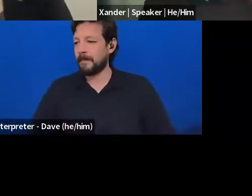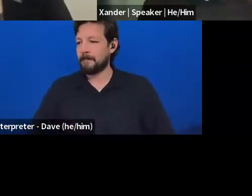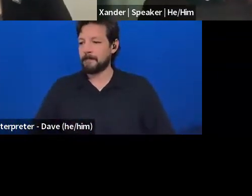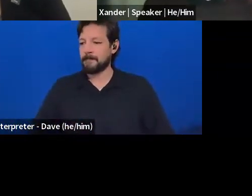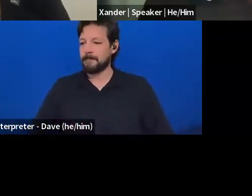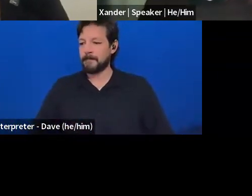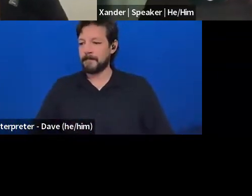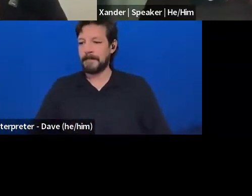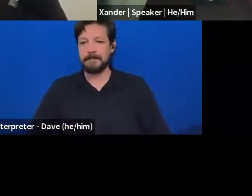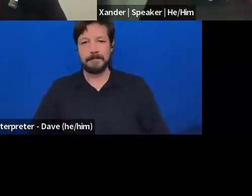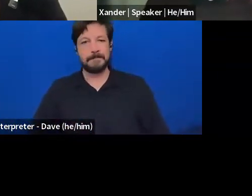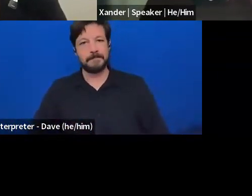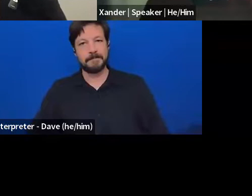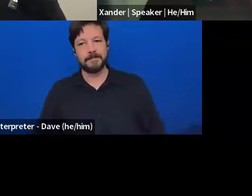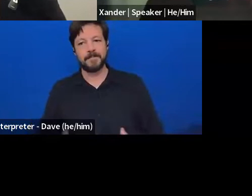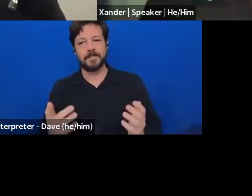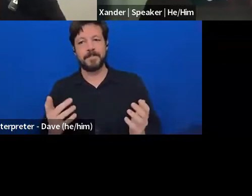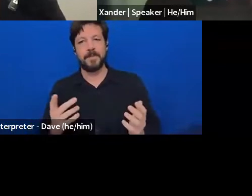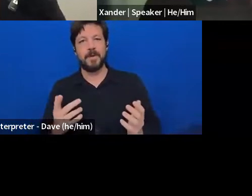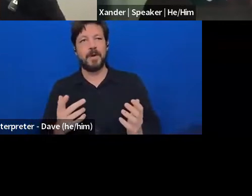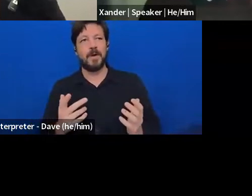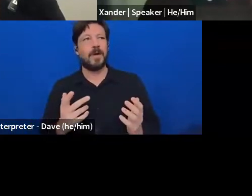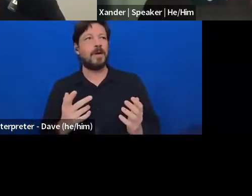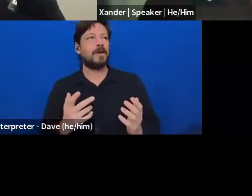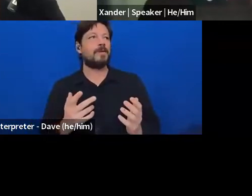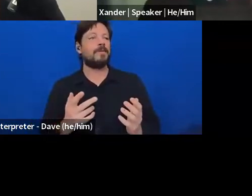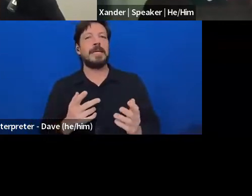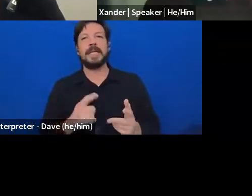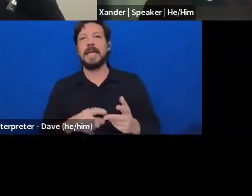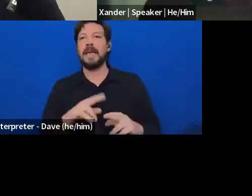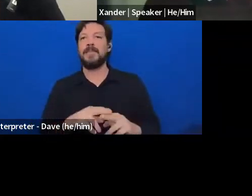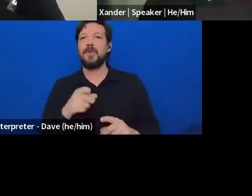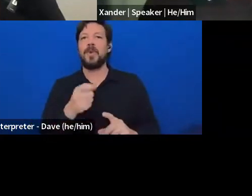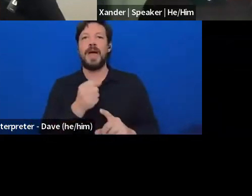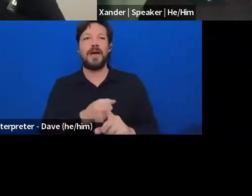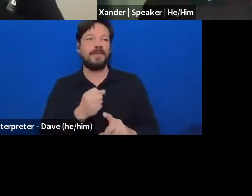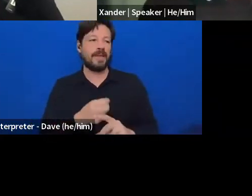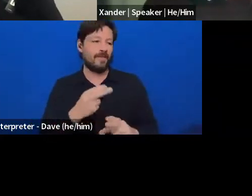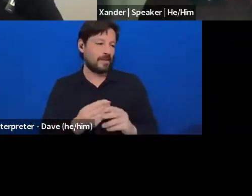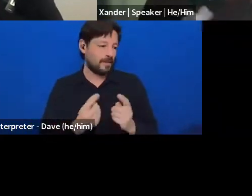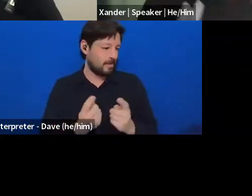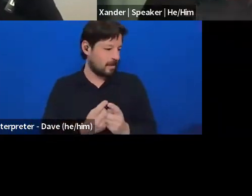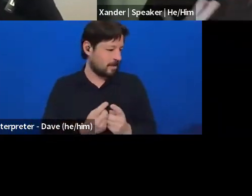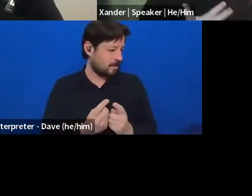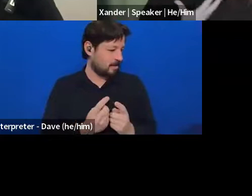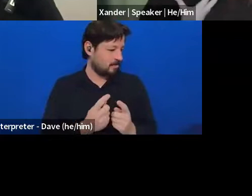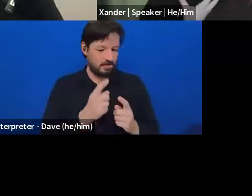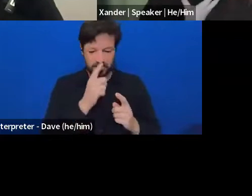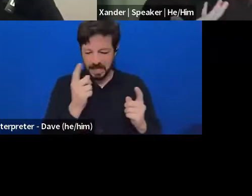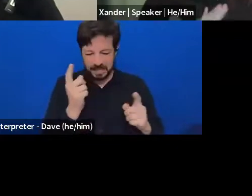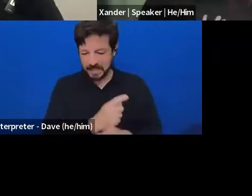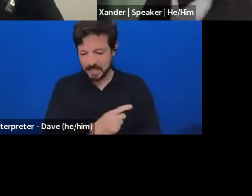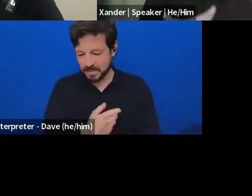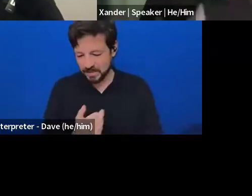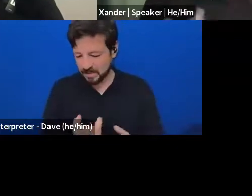advocating for something that you can't change, like I don't know, someone who's like